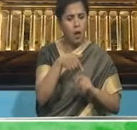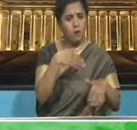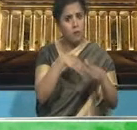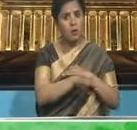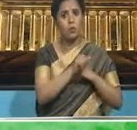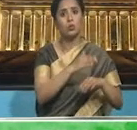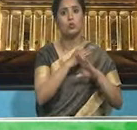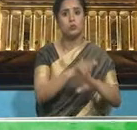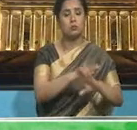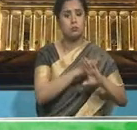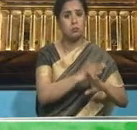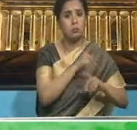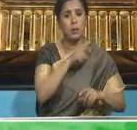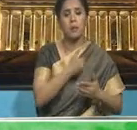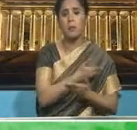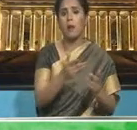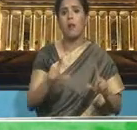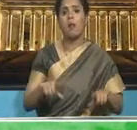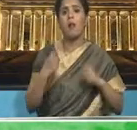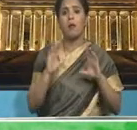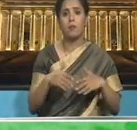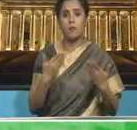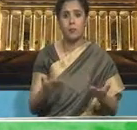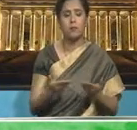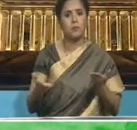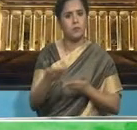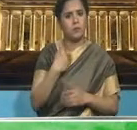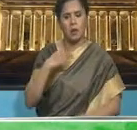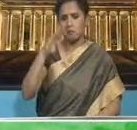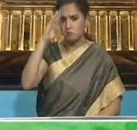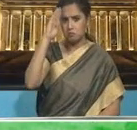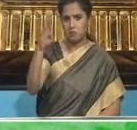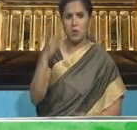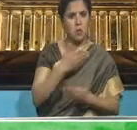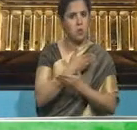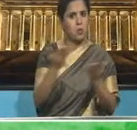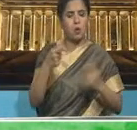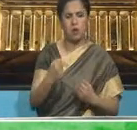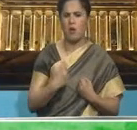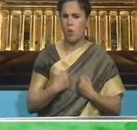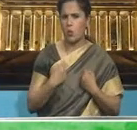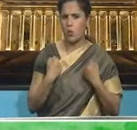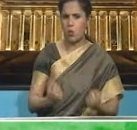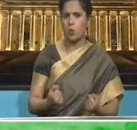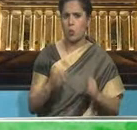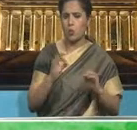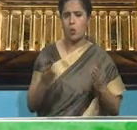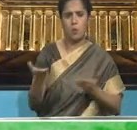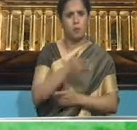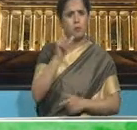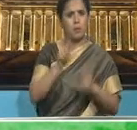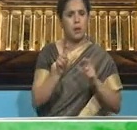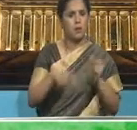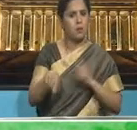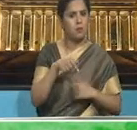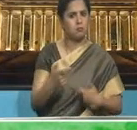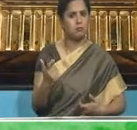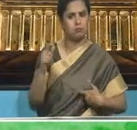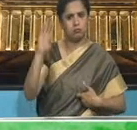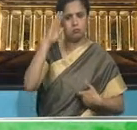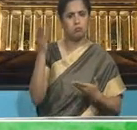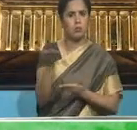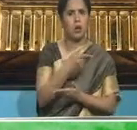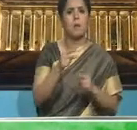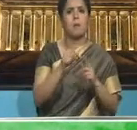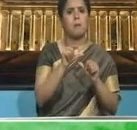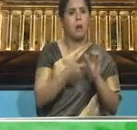security to their fellow citizens. I salute all the brave hearts of our armed forces,